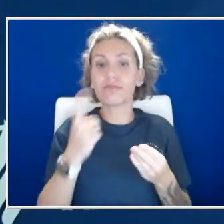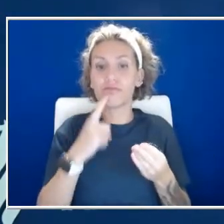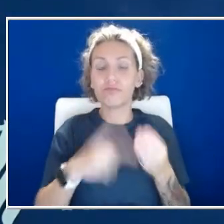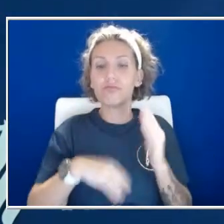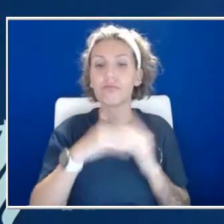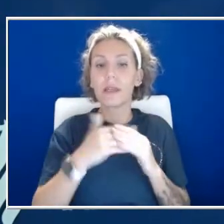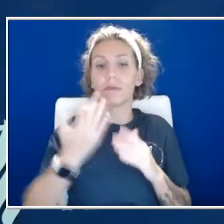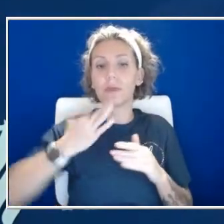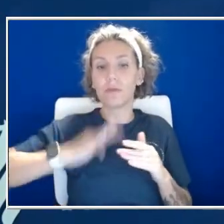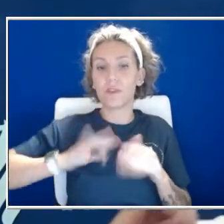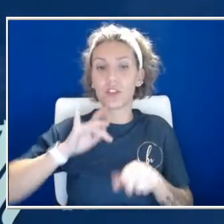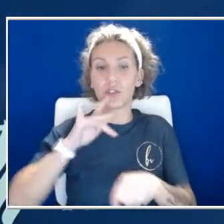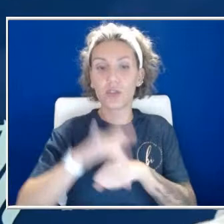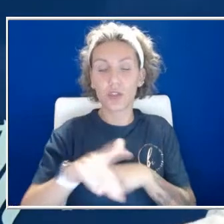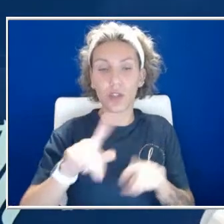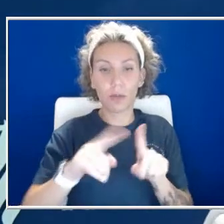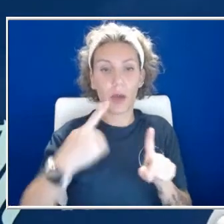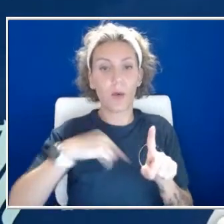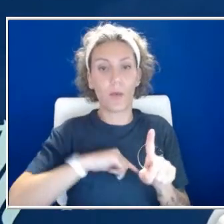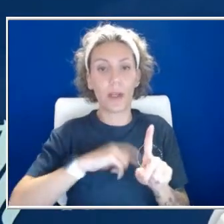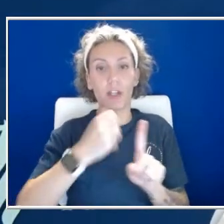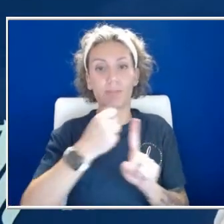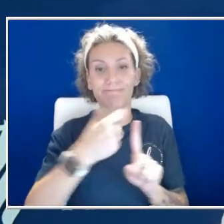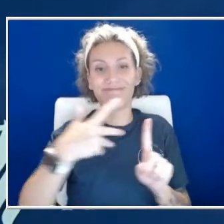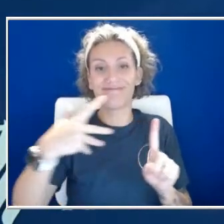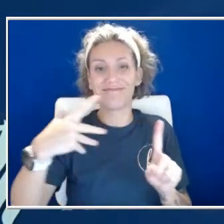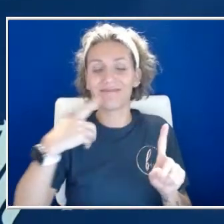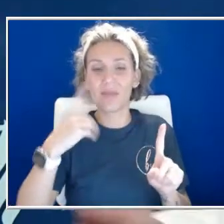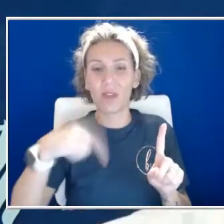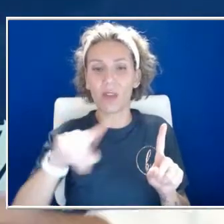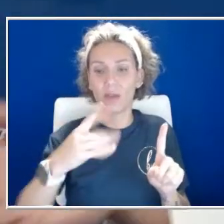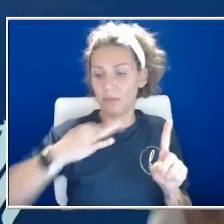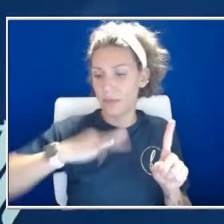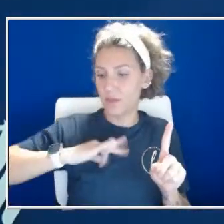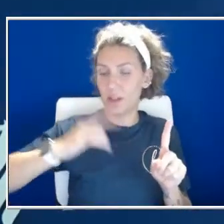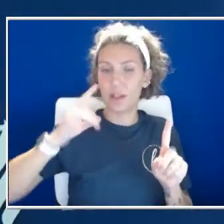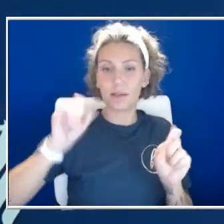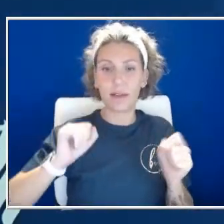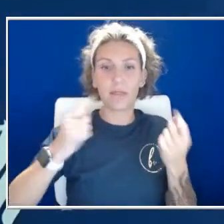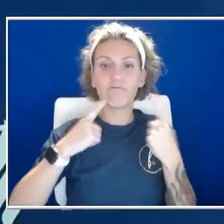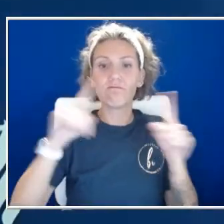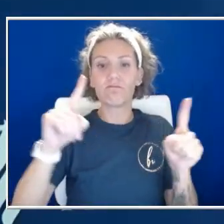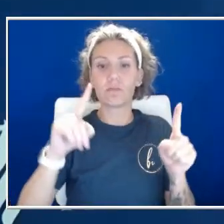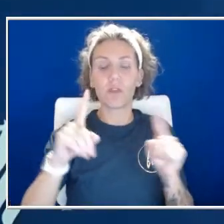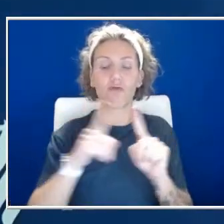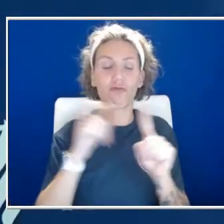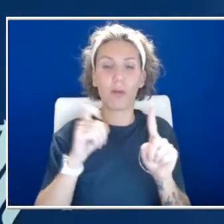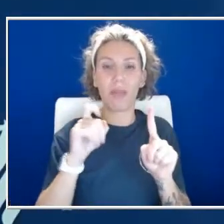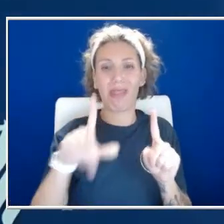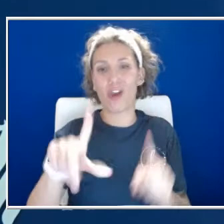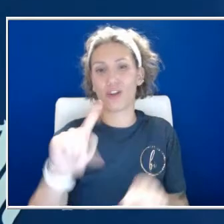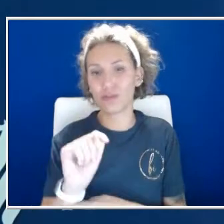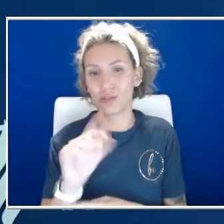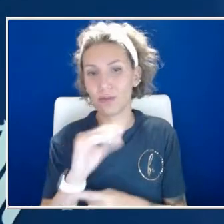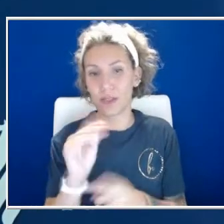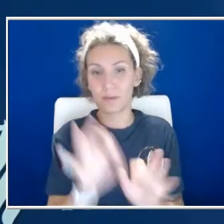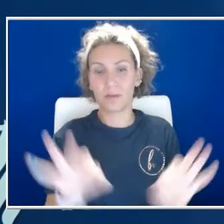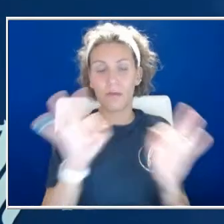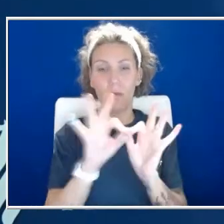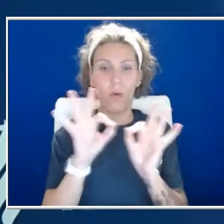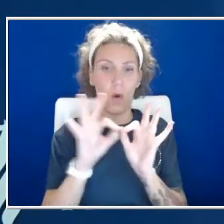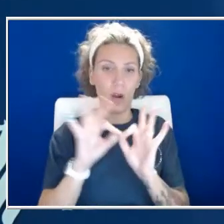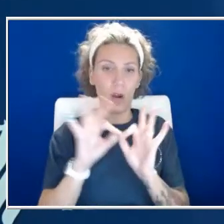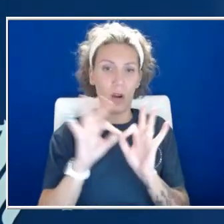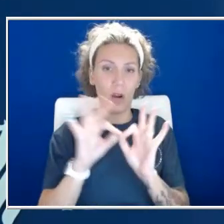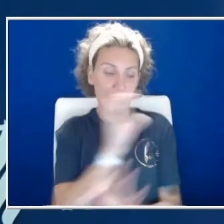we're stretching out what kind of benefit patients can achieve over long time frames. Important clinical trials that have been published